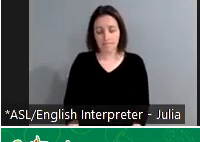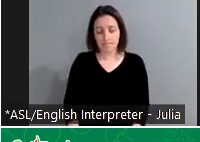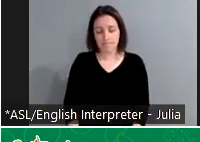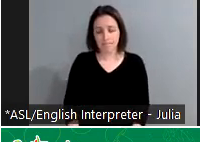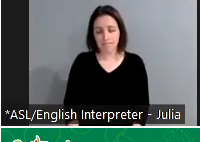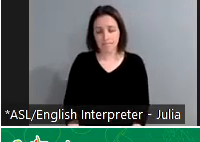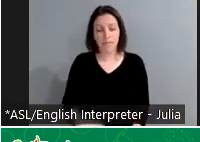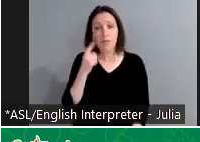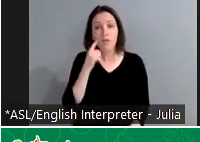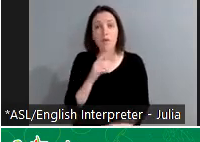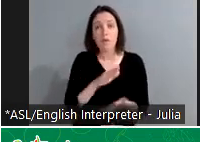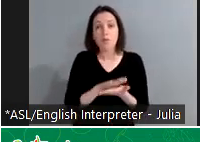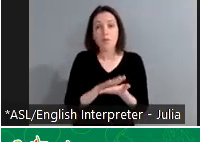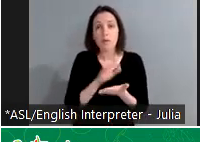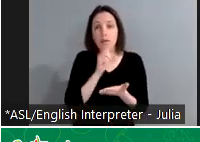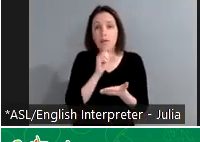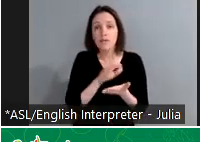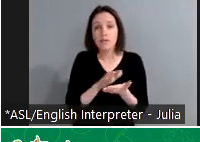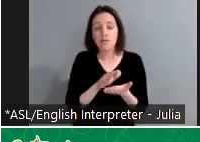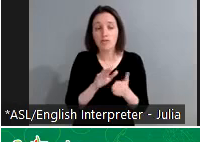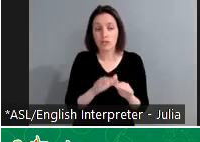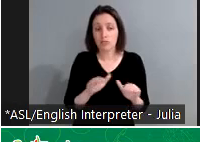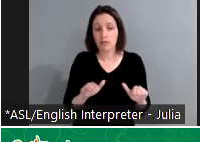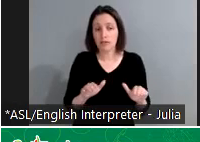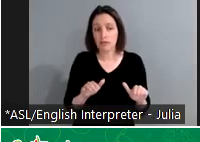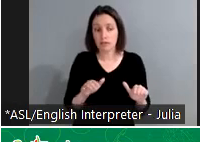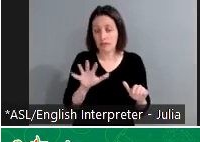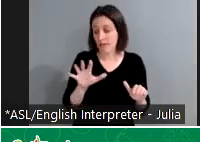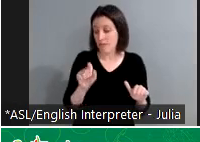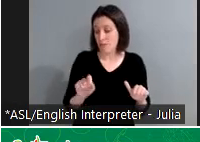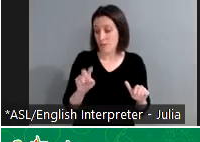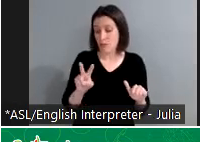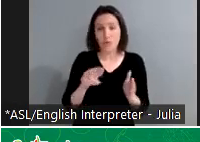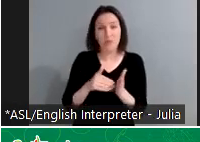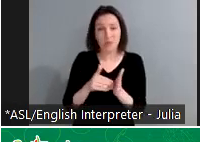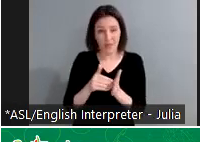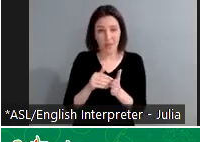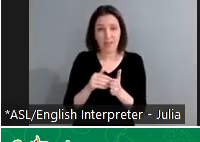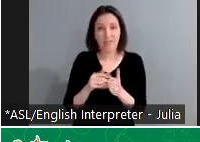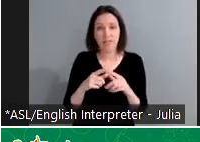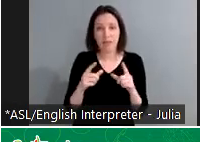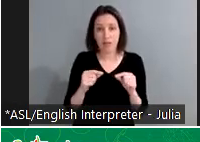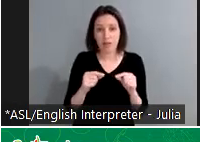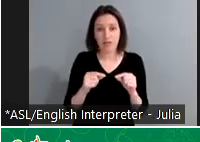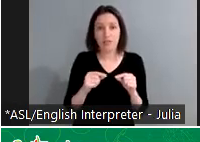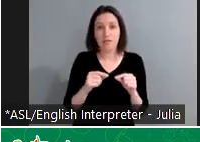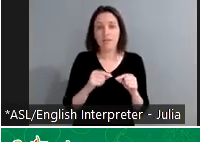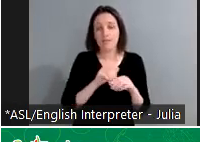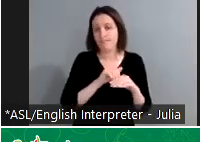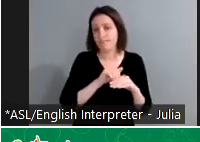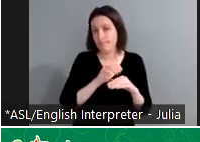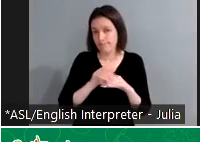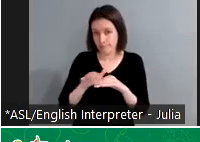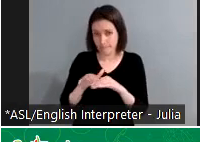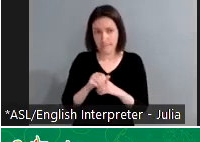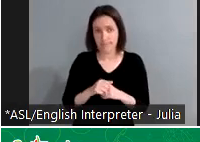For school-age children, over 5.2 million cards were issued out for P-EBT 4.0. These cards